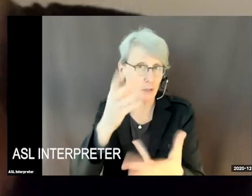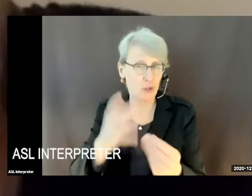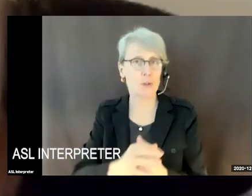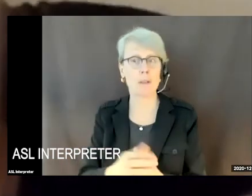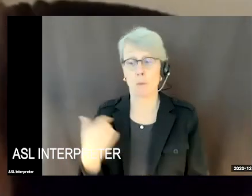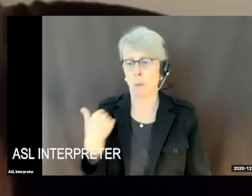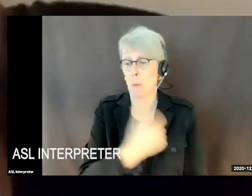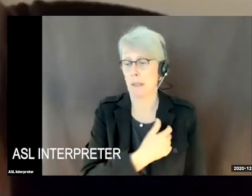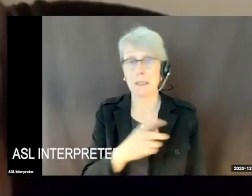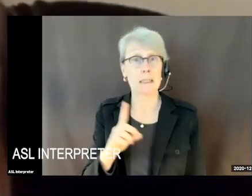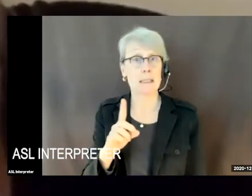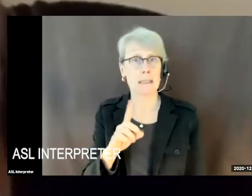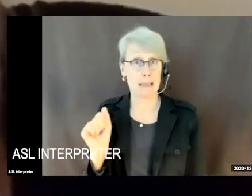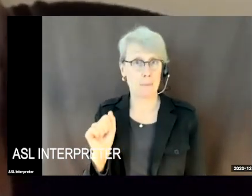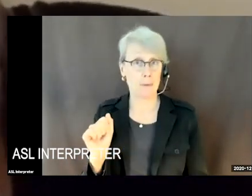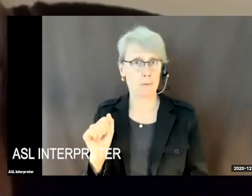But I will leave you with this thought.